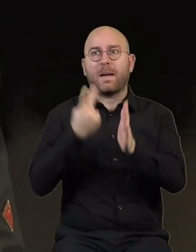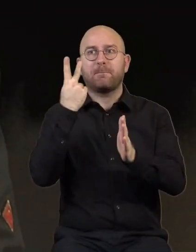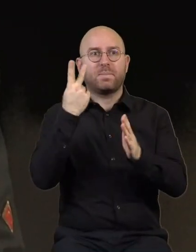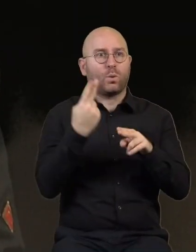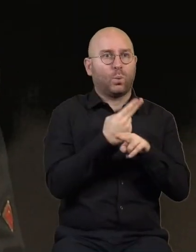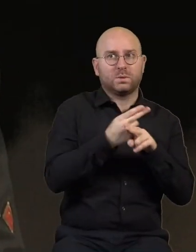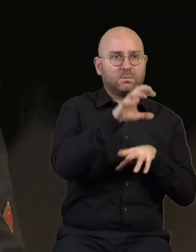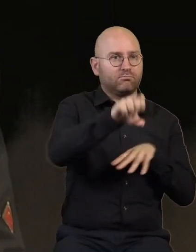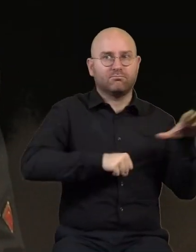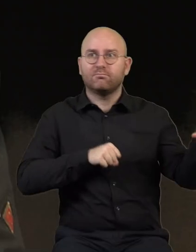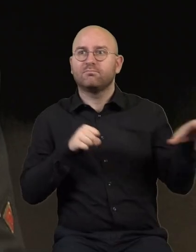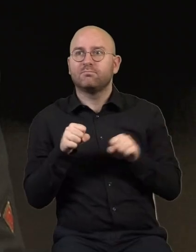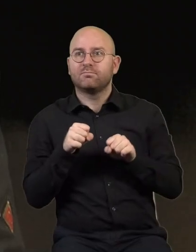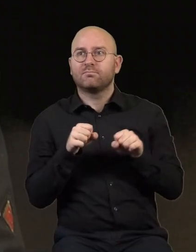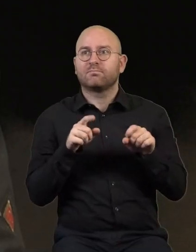in